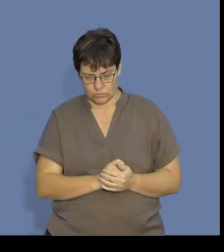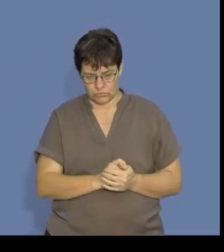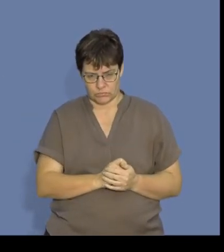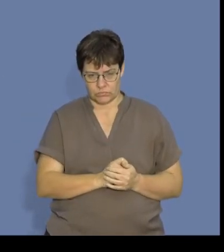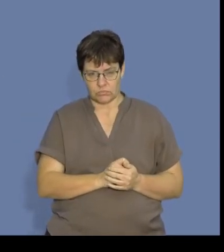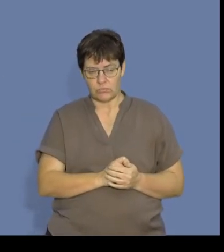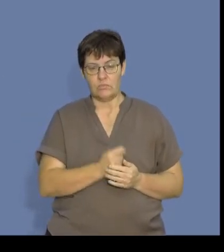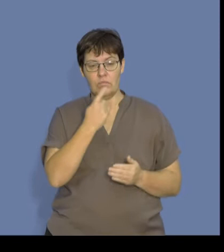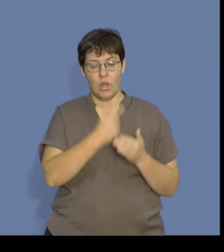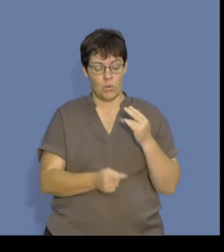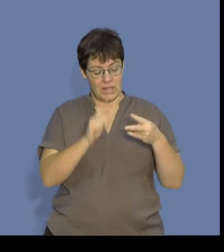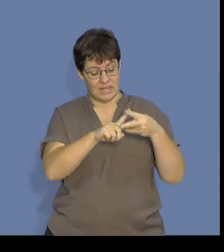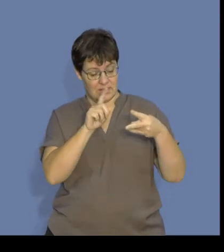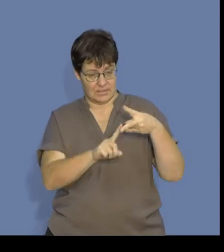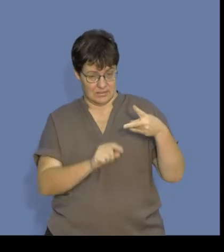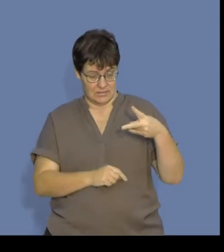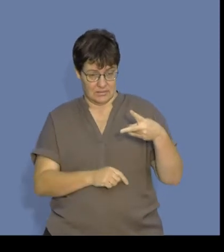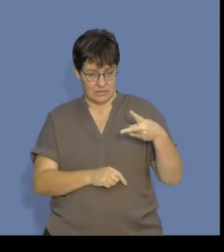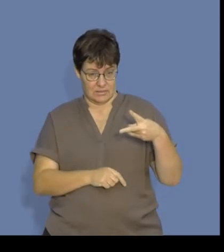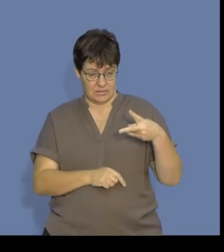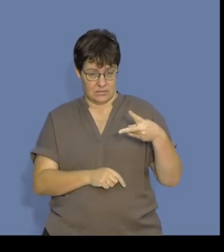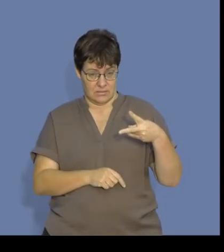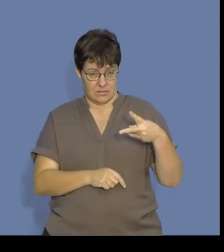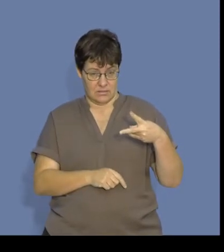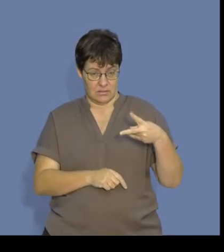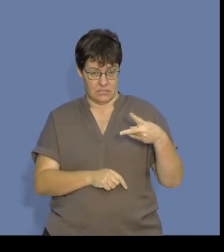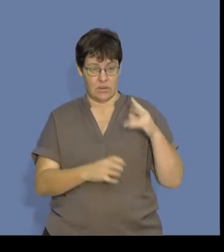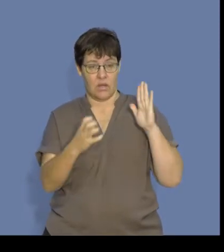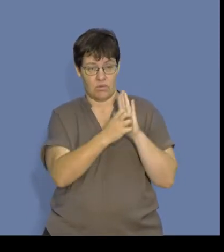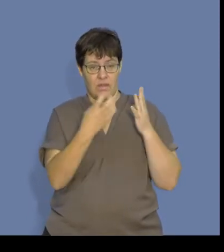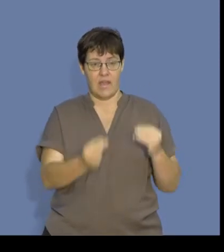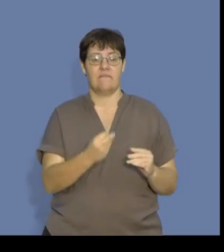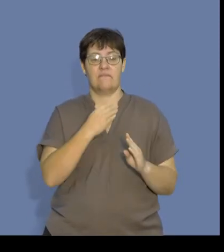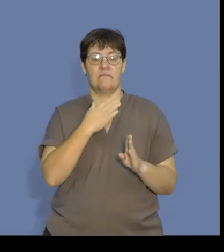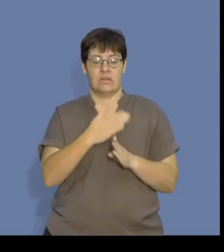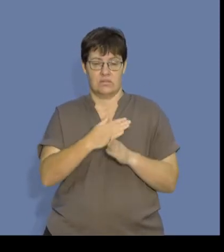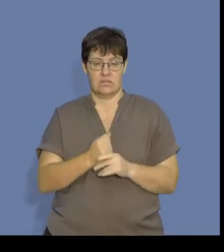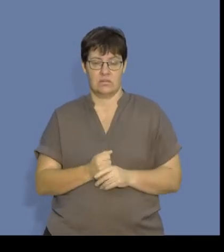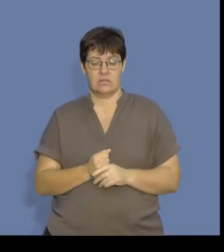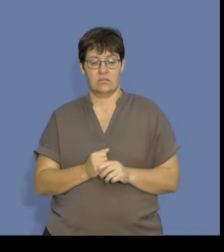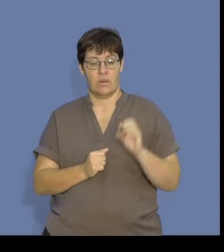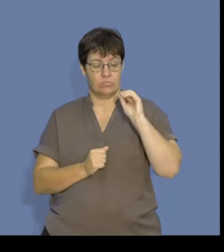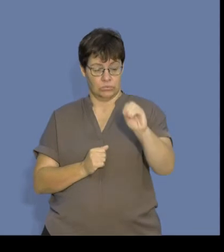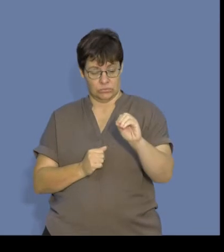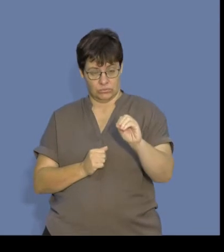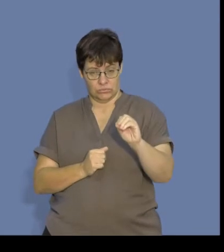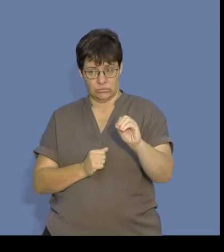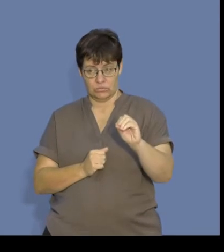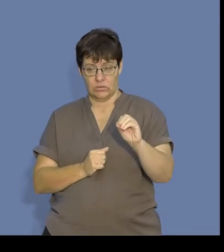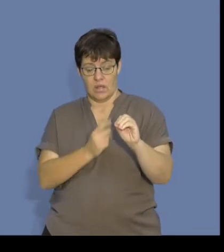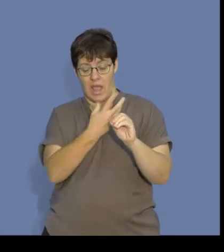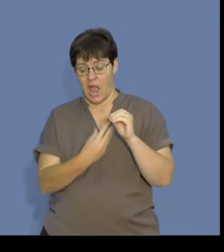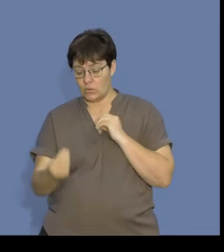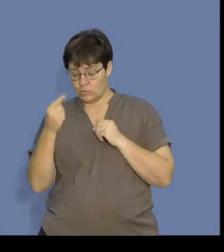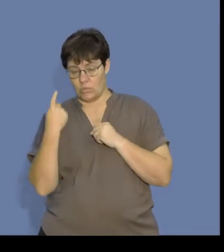true. Remember, I said there's only 2 times when a graph is a function, is when one input value gives